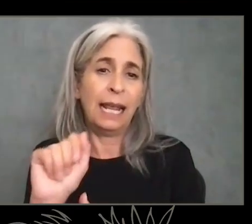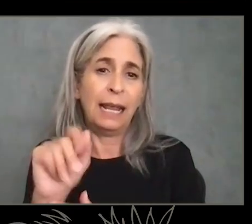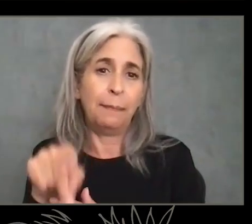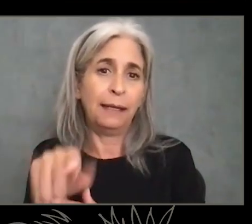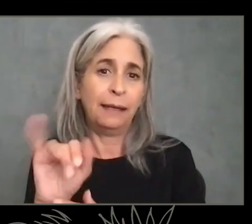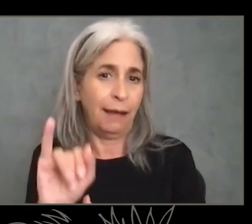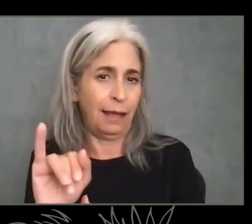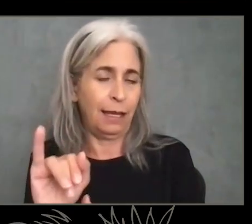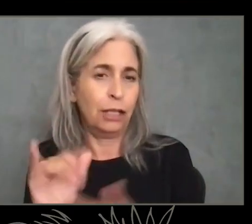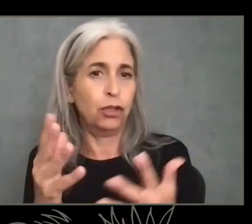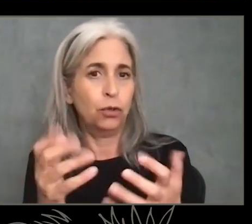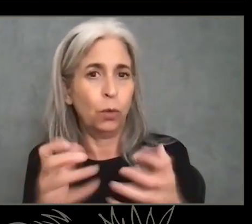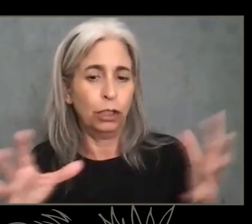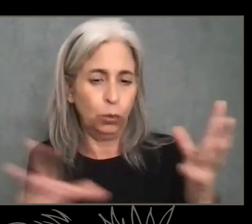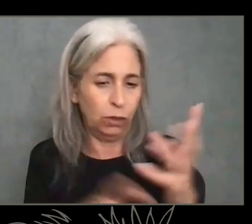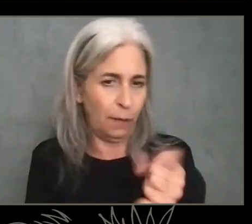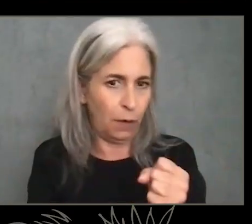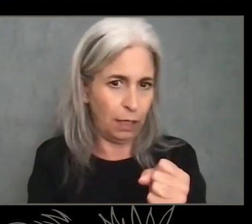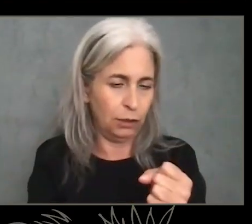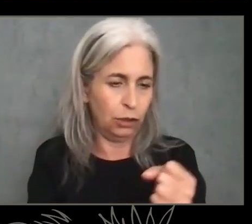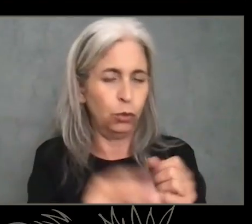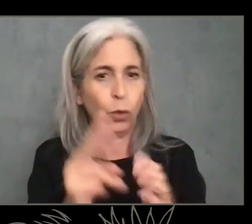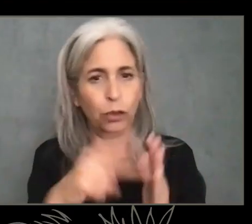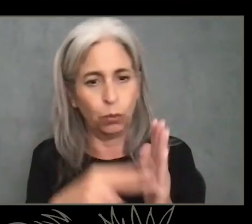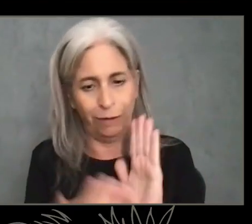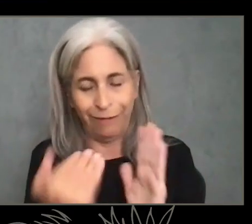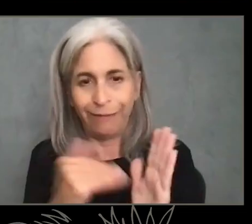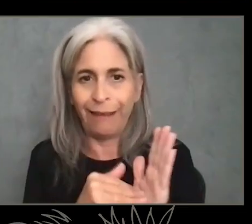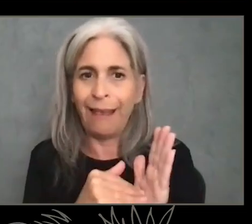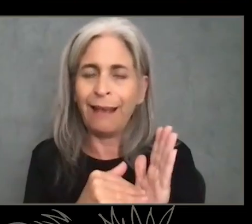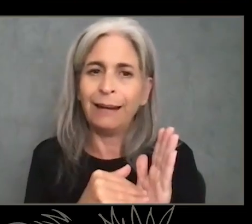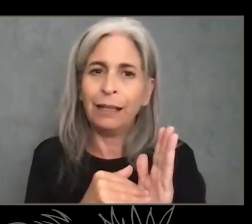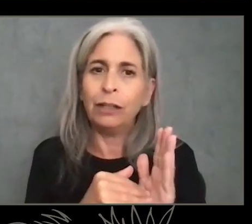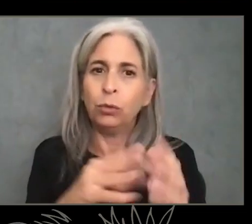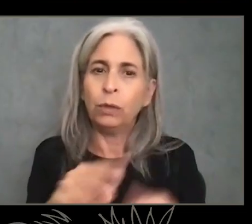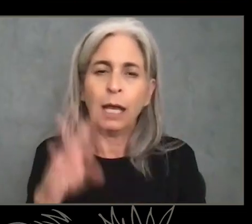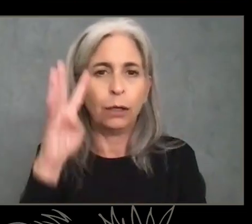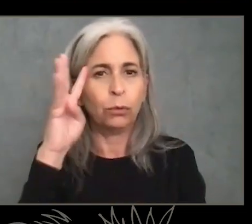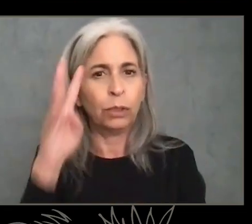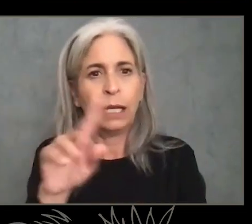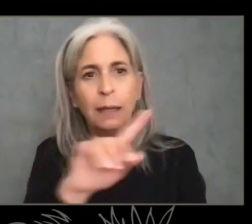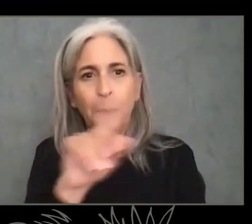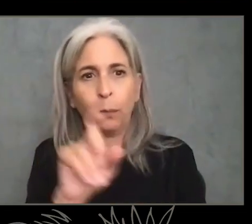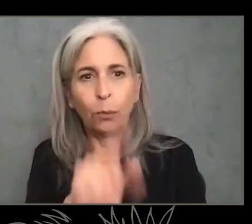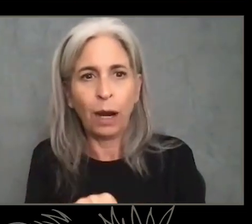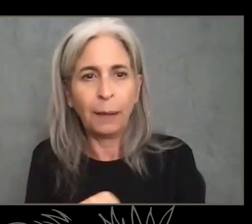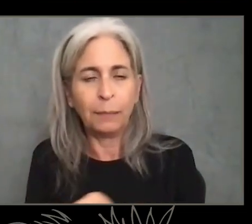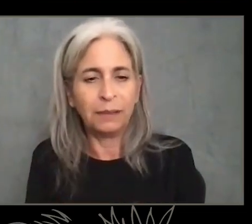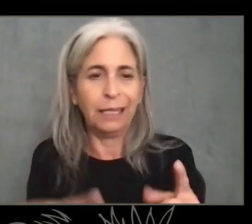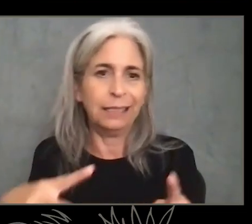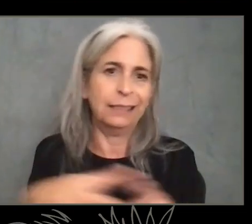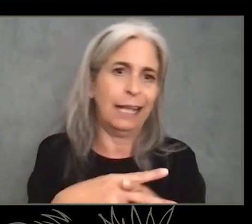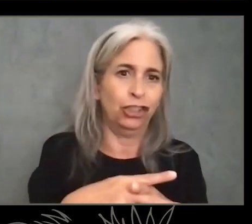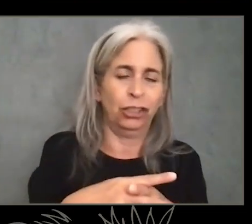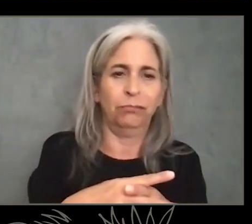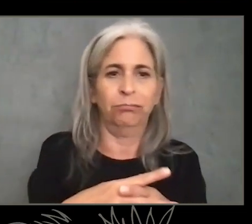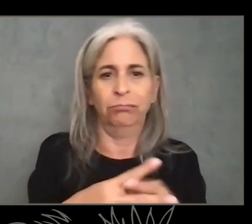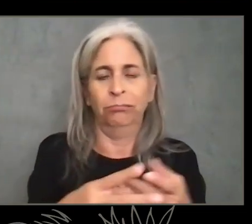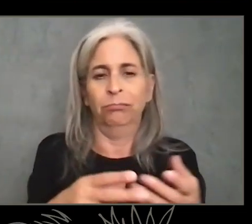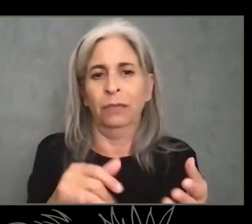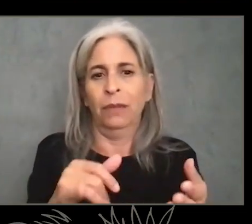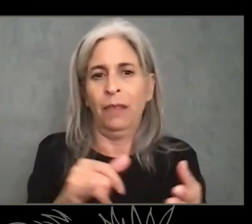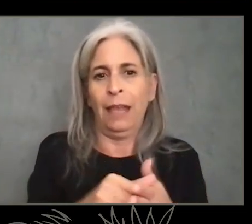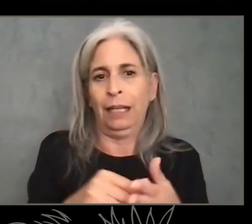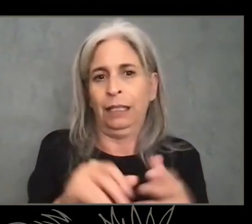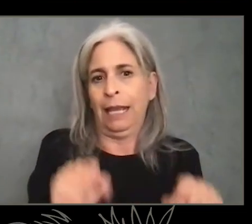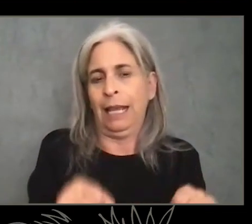assistants because you want to summarize, you want to rewrite something, and you can create prompt extensions. So it's available for you to just create